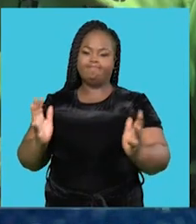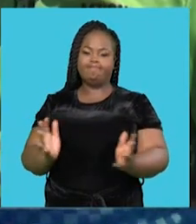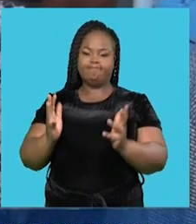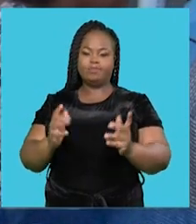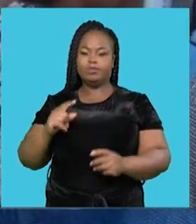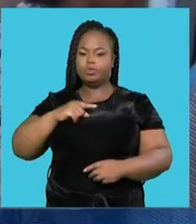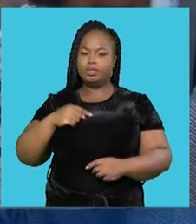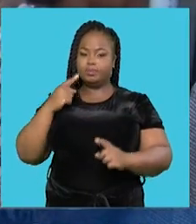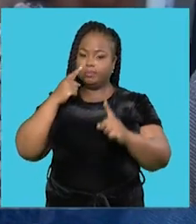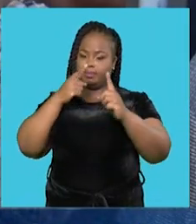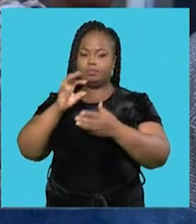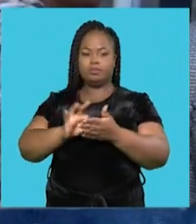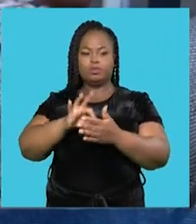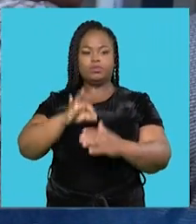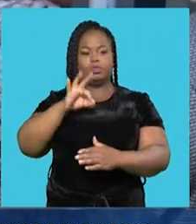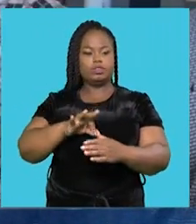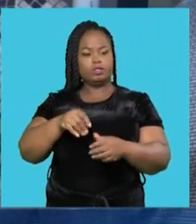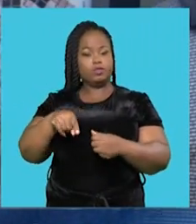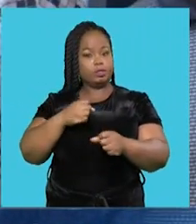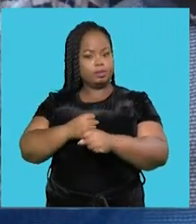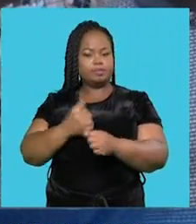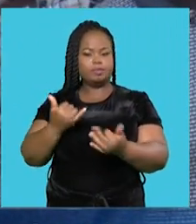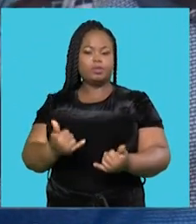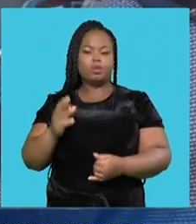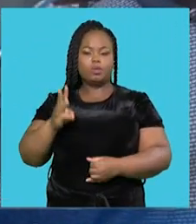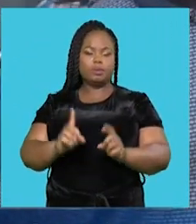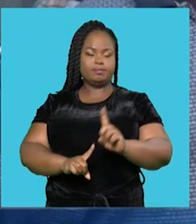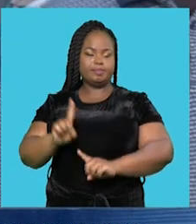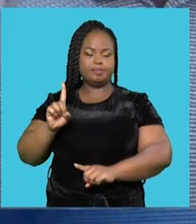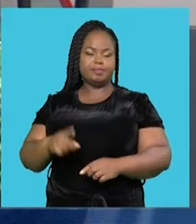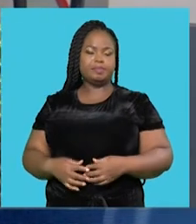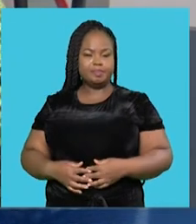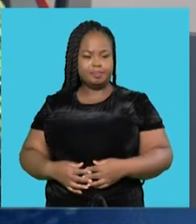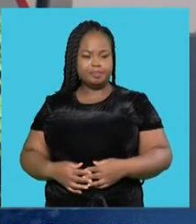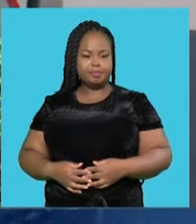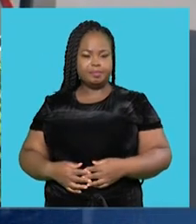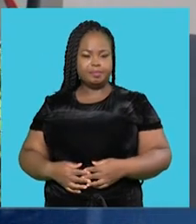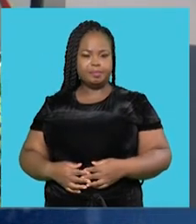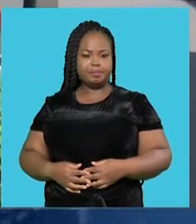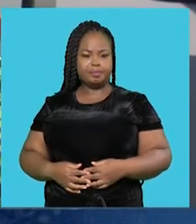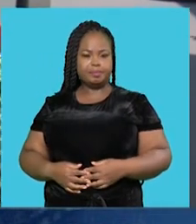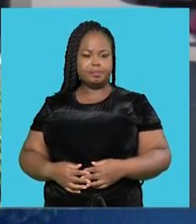yanka karolo dikgethong tsa monongwaga le go beng le seabe kagong ya naga ya Aforika Borwa.